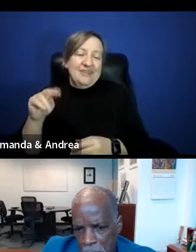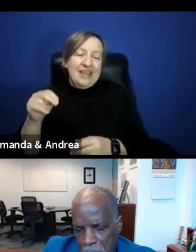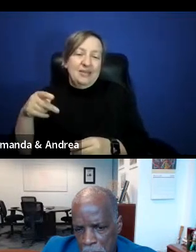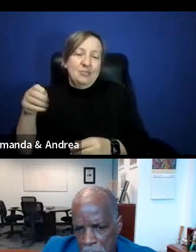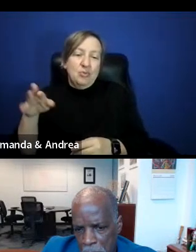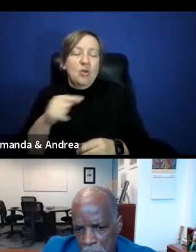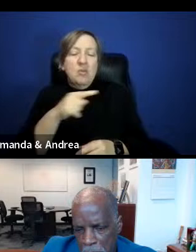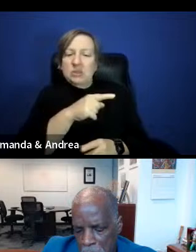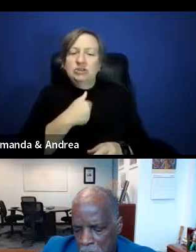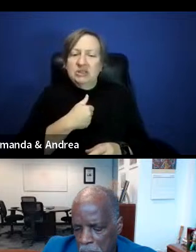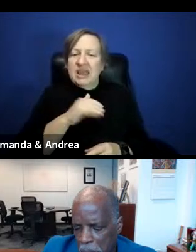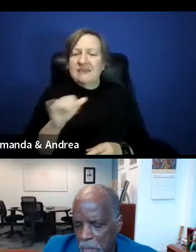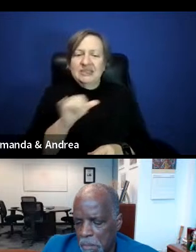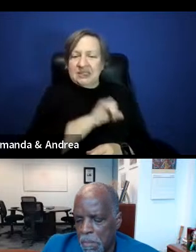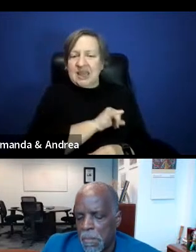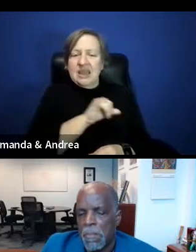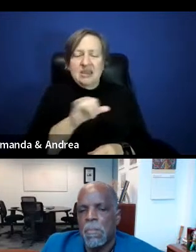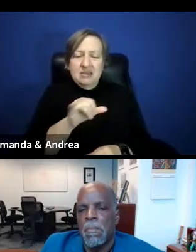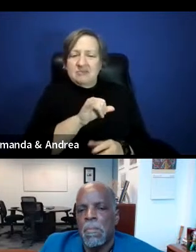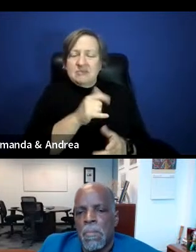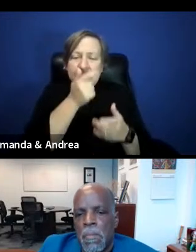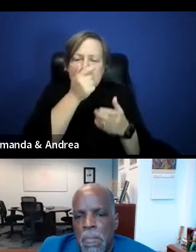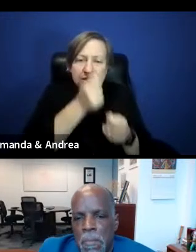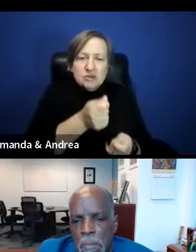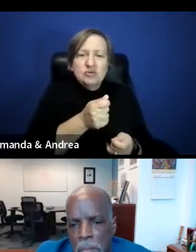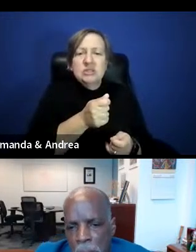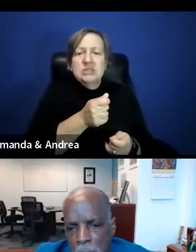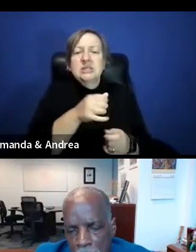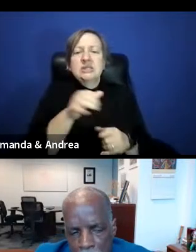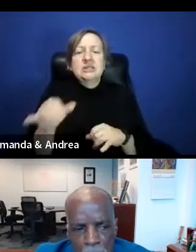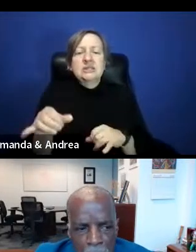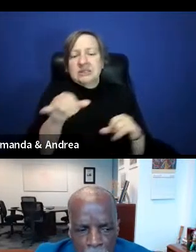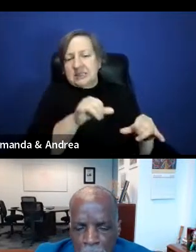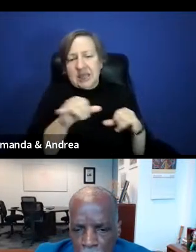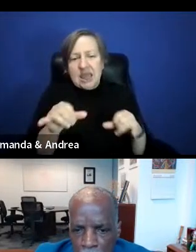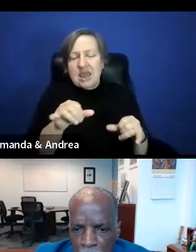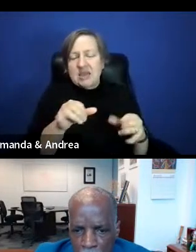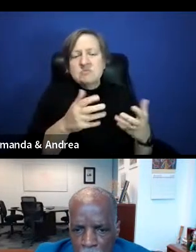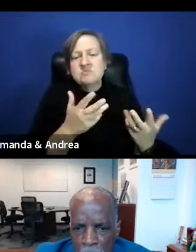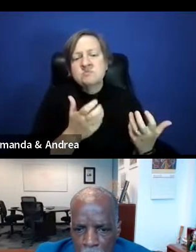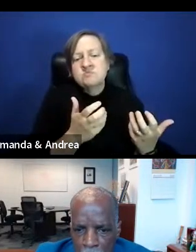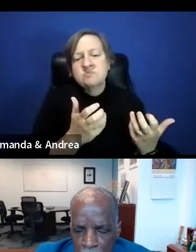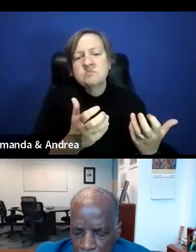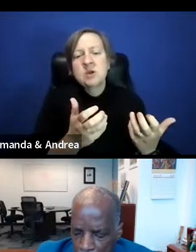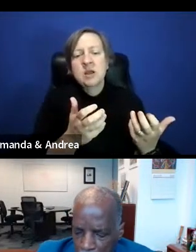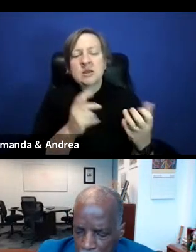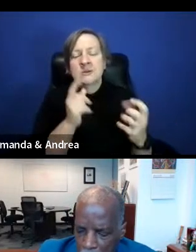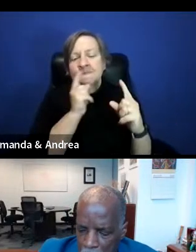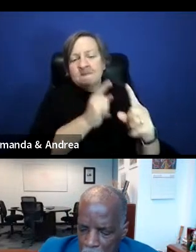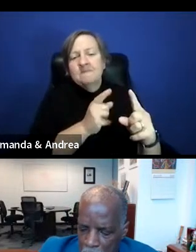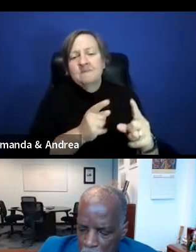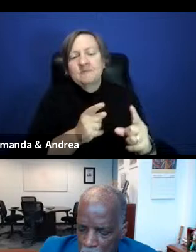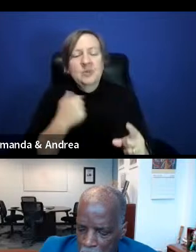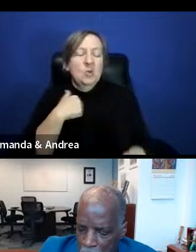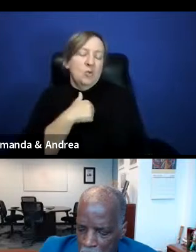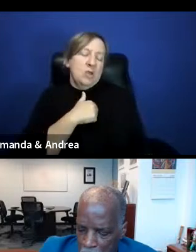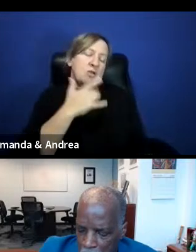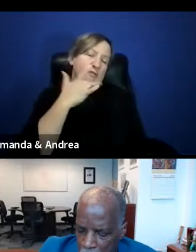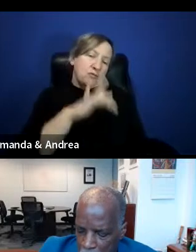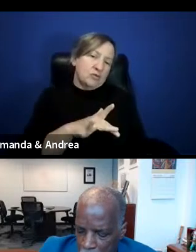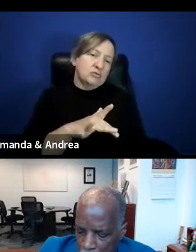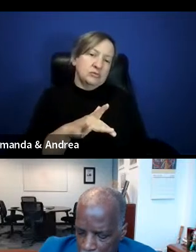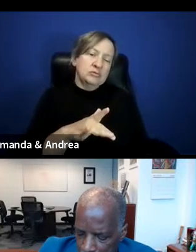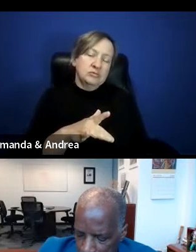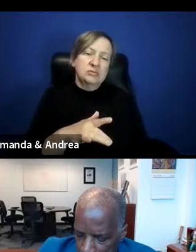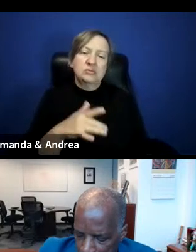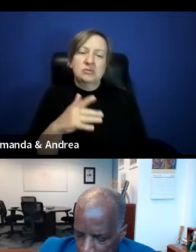that same interest and that same will, and we're very fortunate